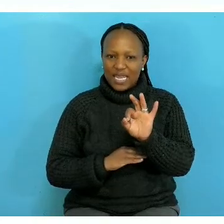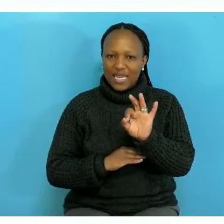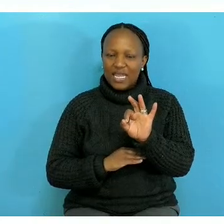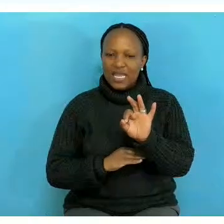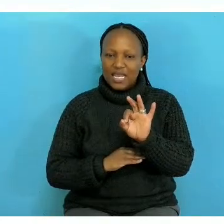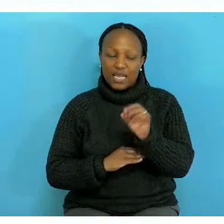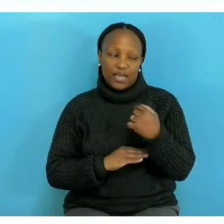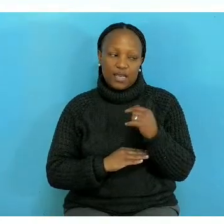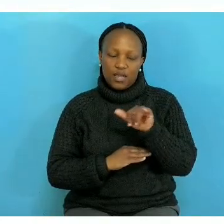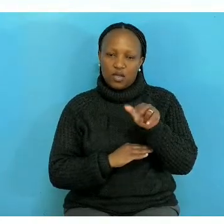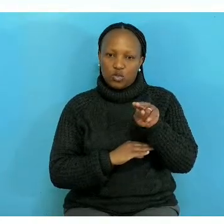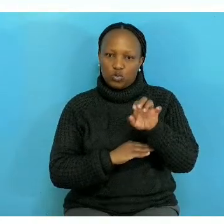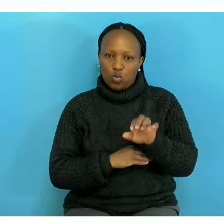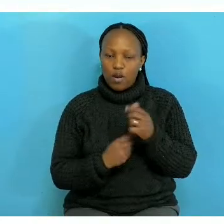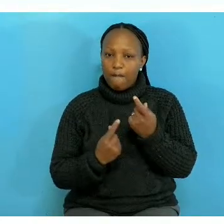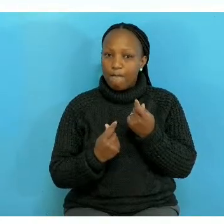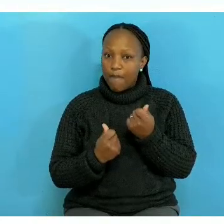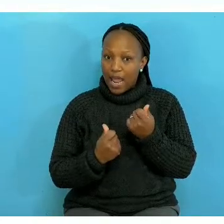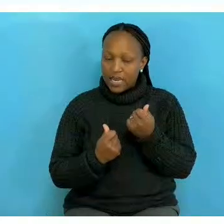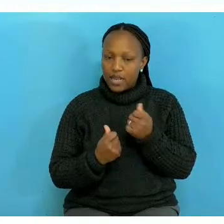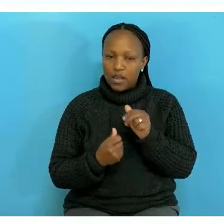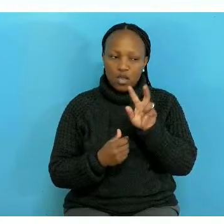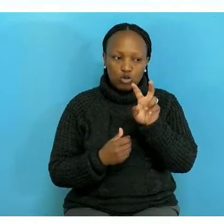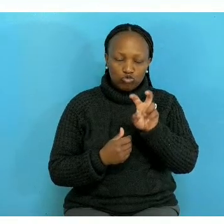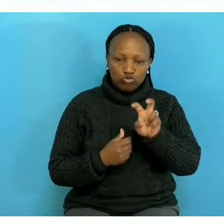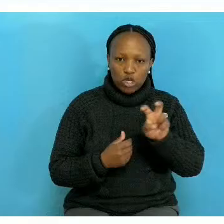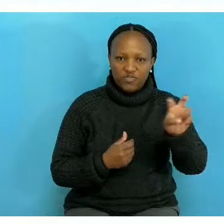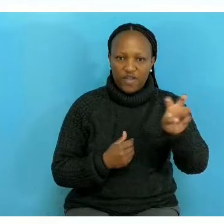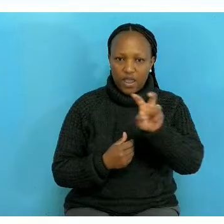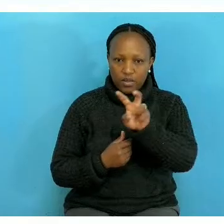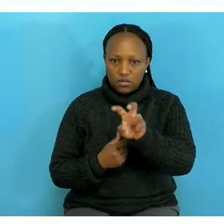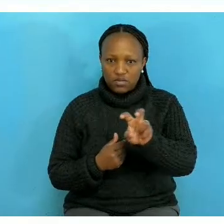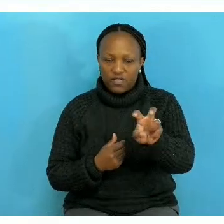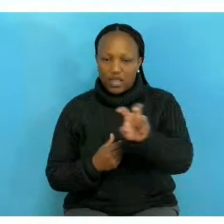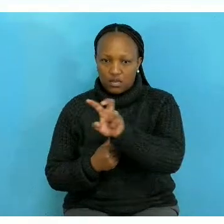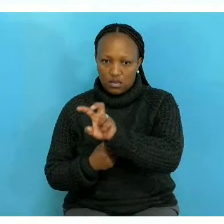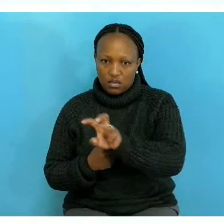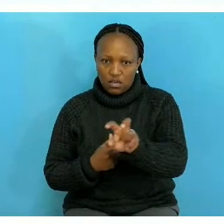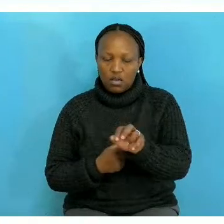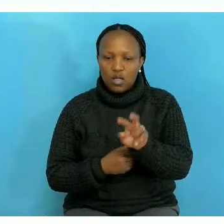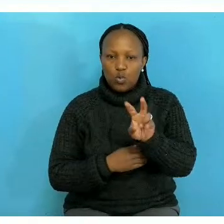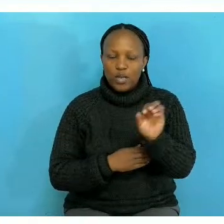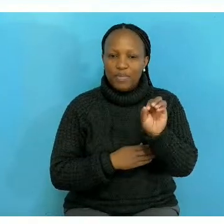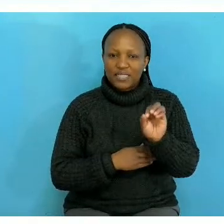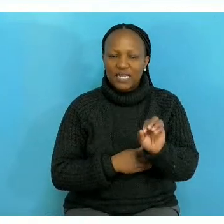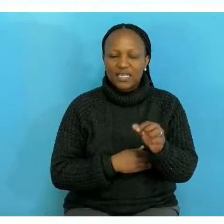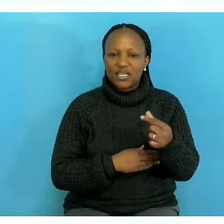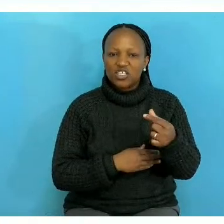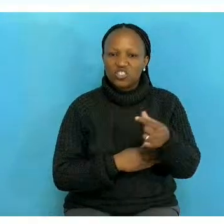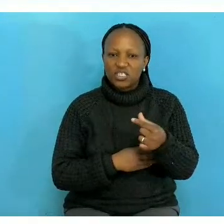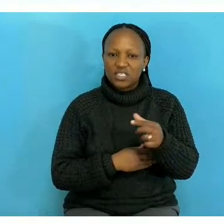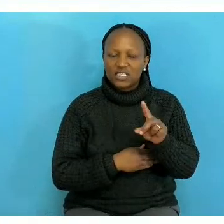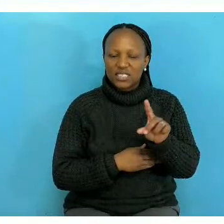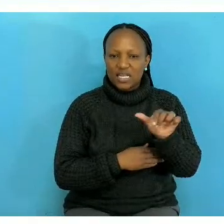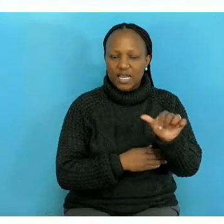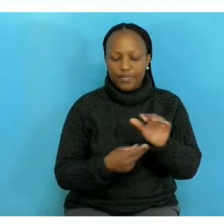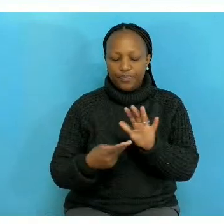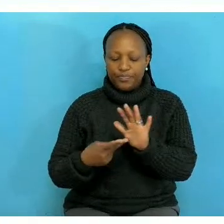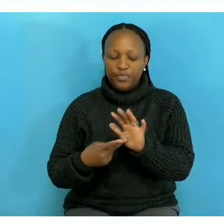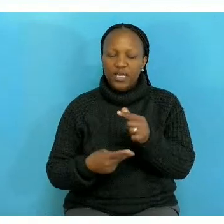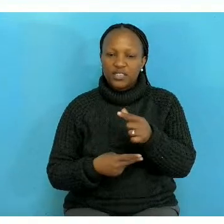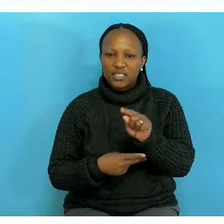we have transferred 20% already to GGDA, 30% to